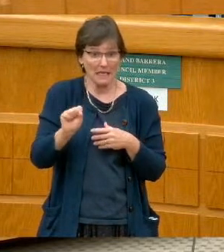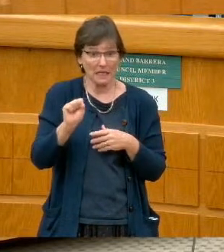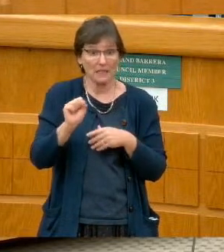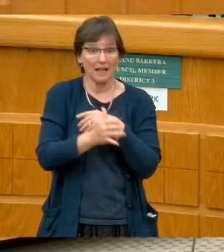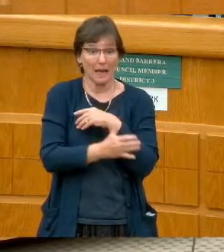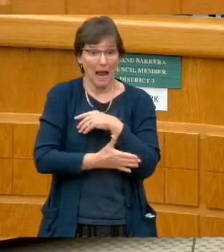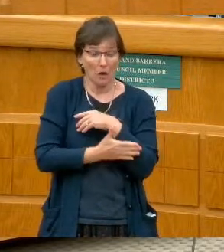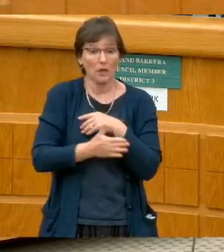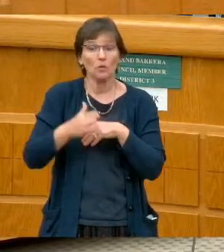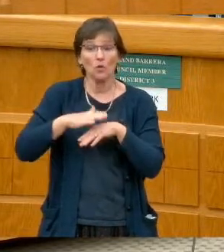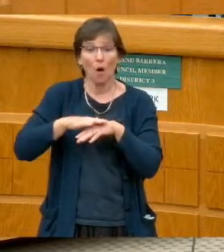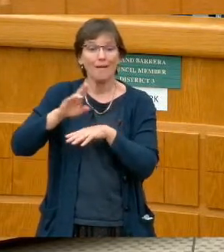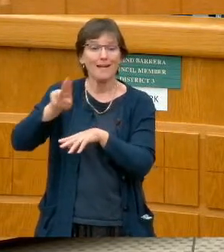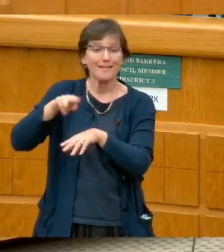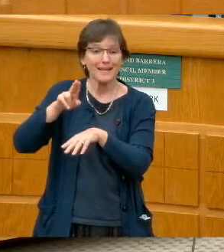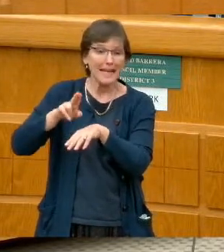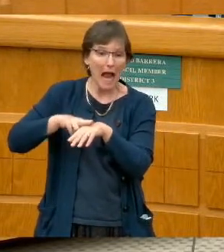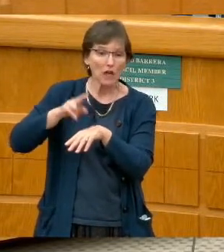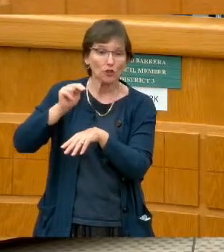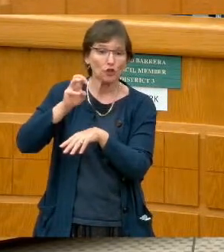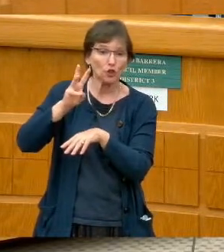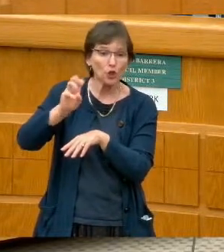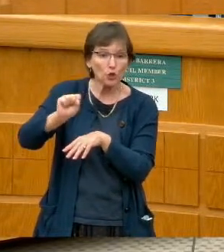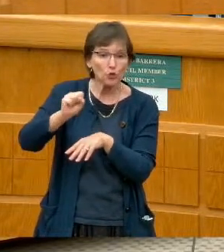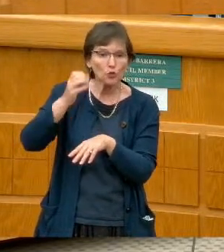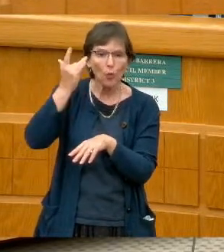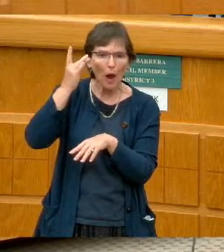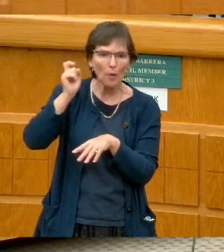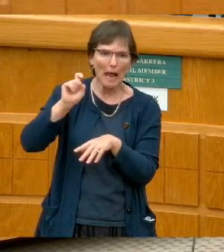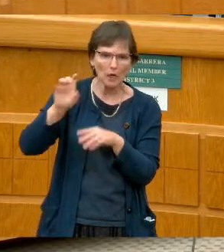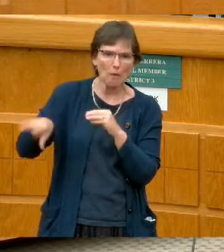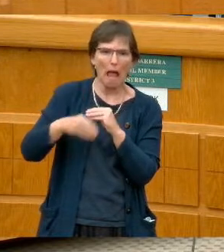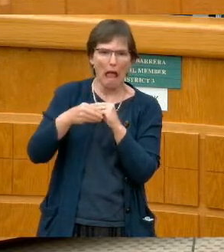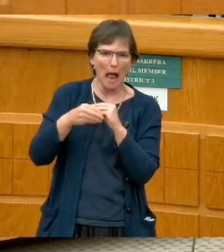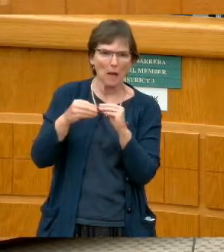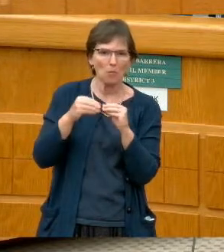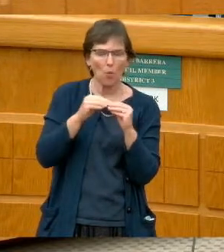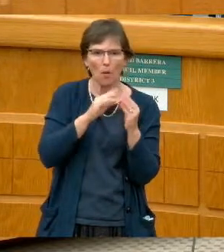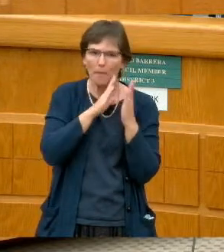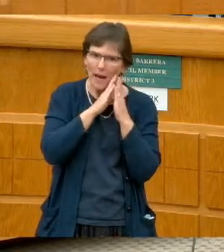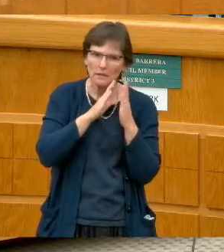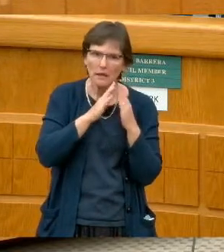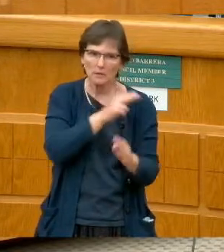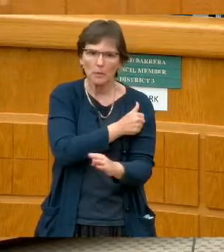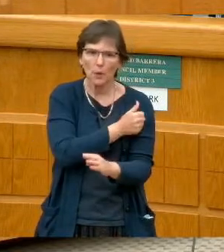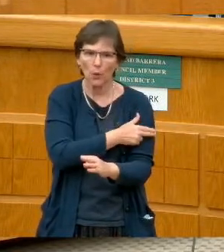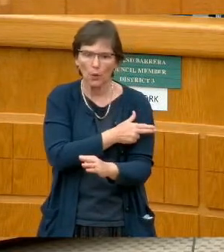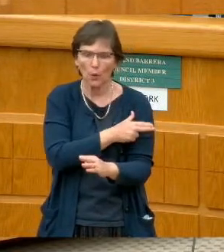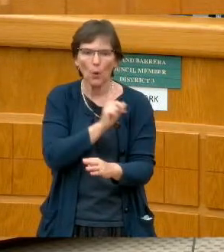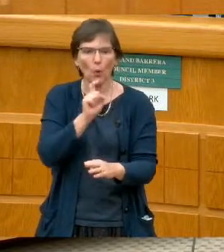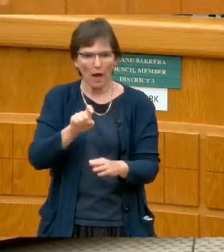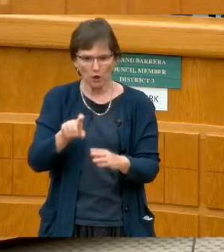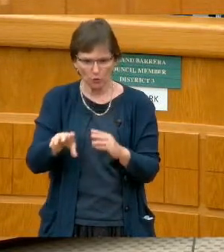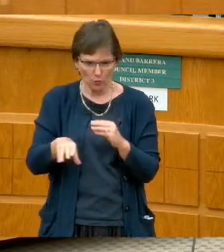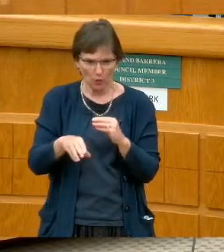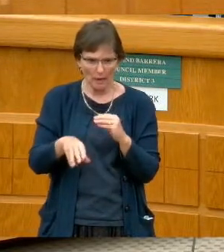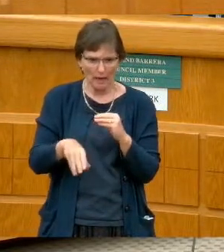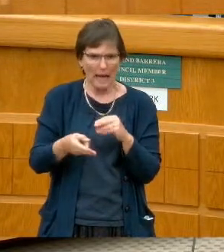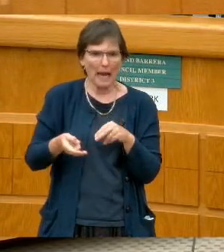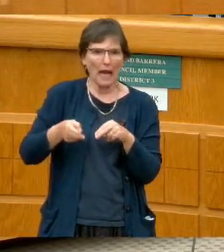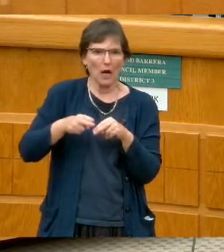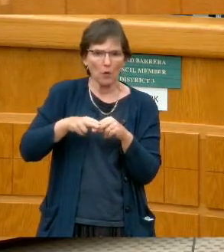because we had to add additional morgue space to our community. We had to add additional